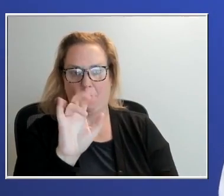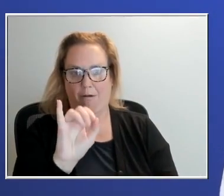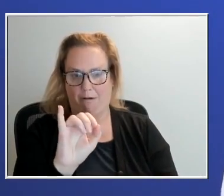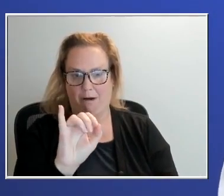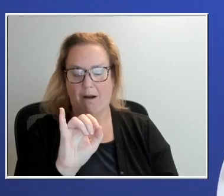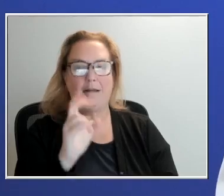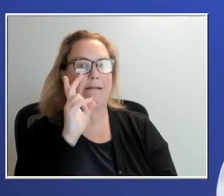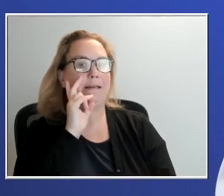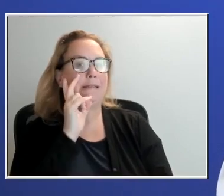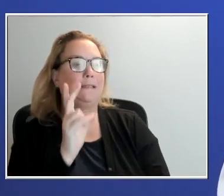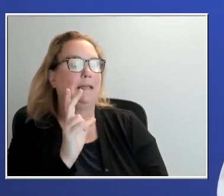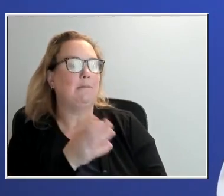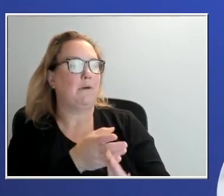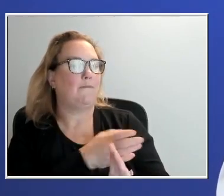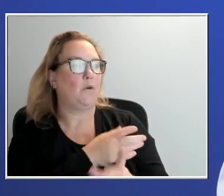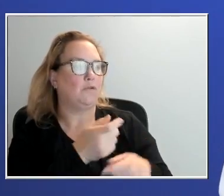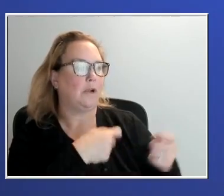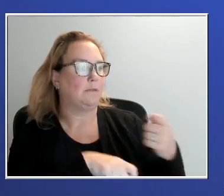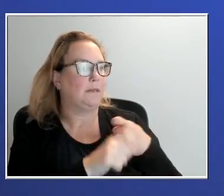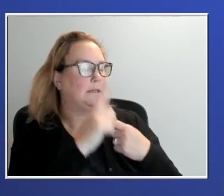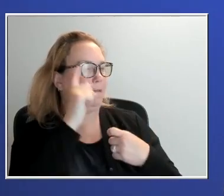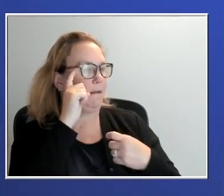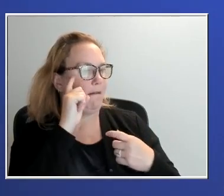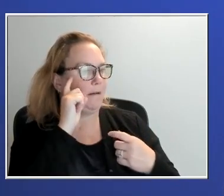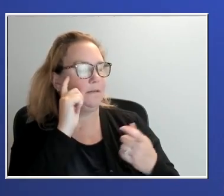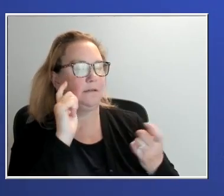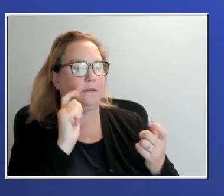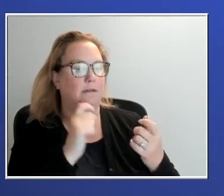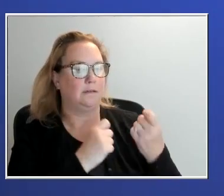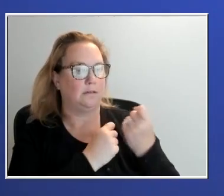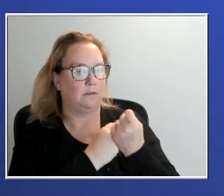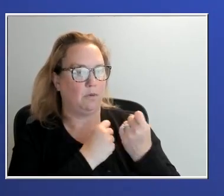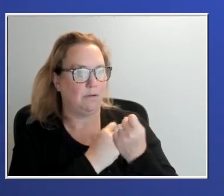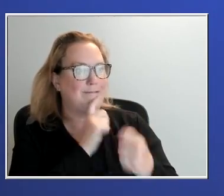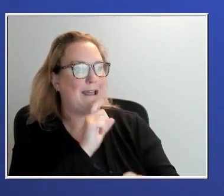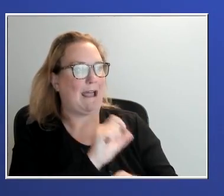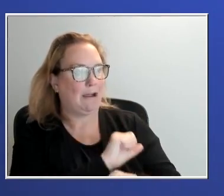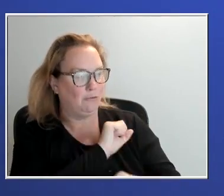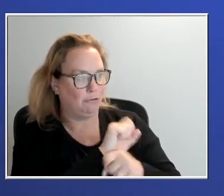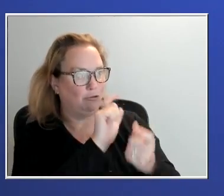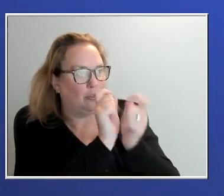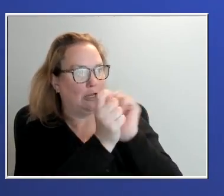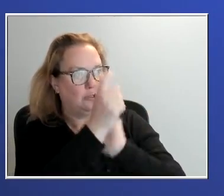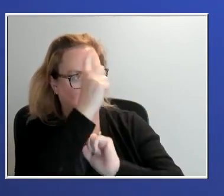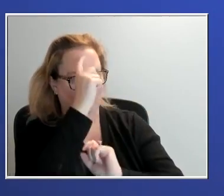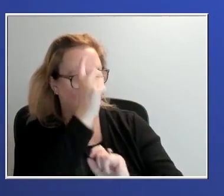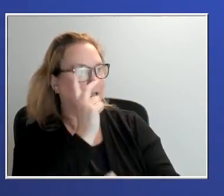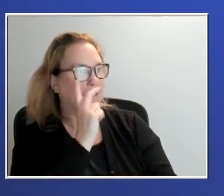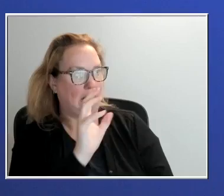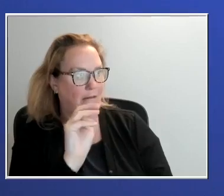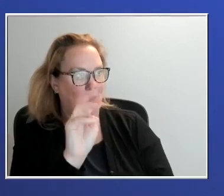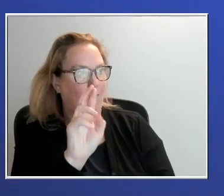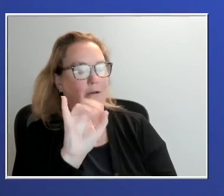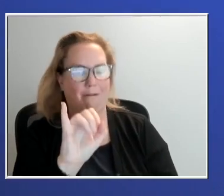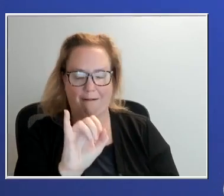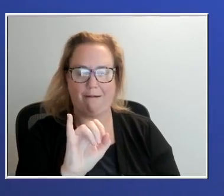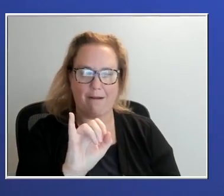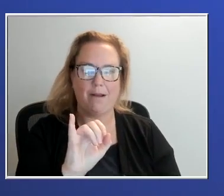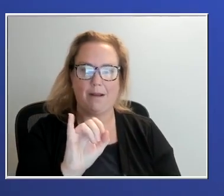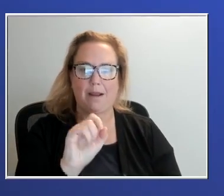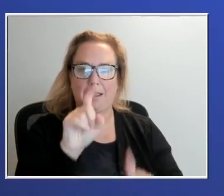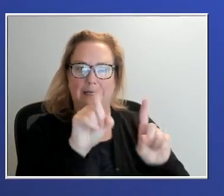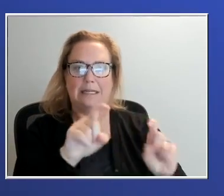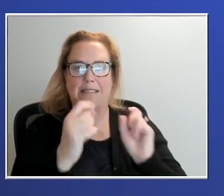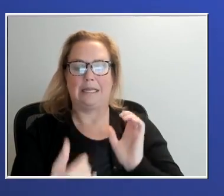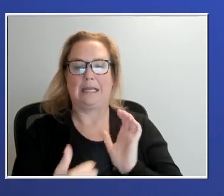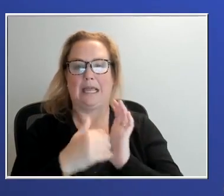if there's any change in cognition. Is it supported by some actual changes in the brain, which we can see? And then we tested them again 3 months